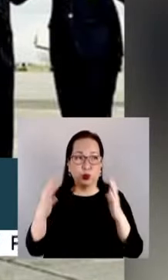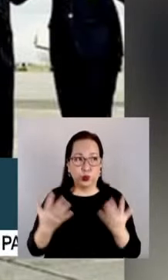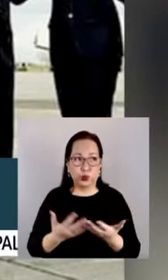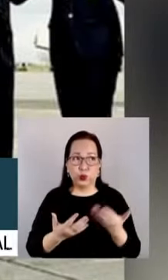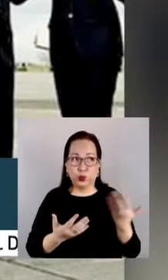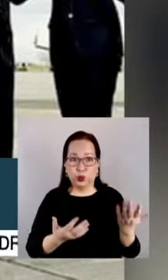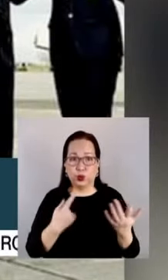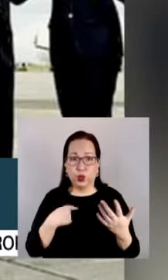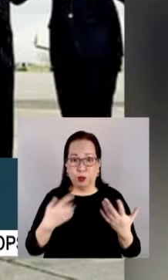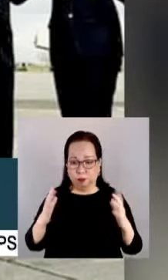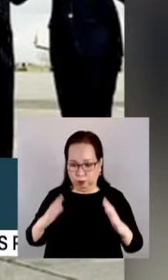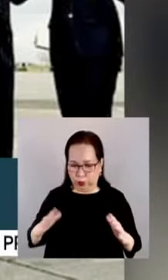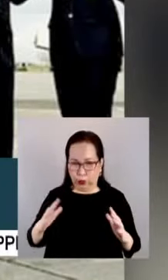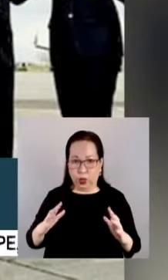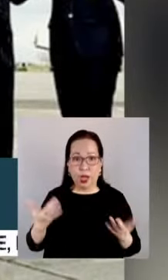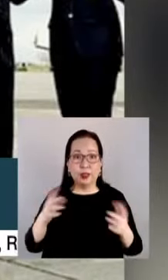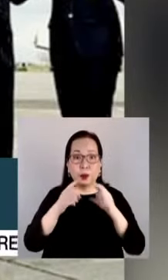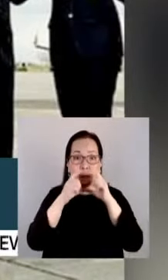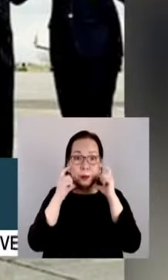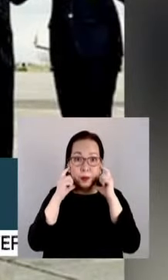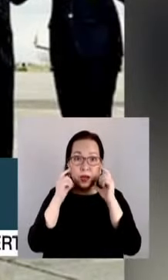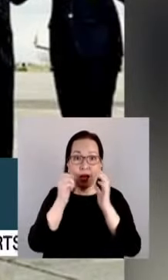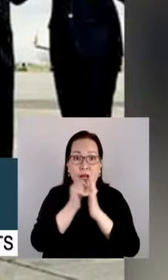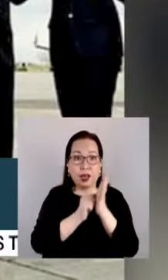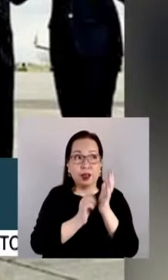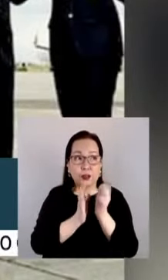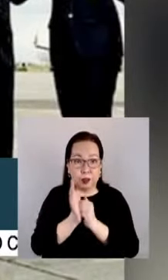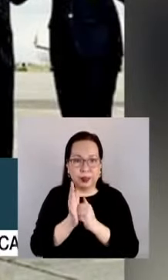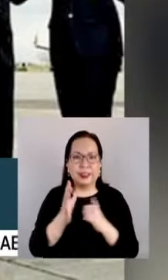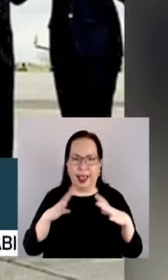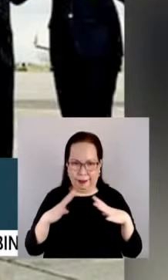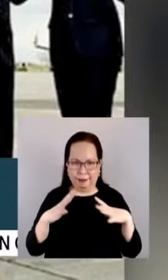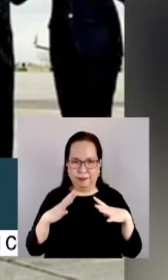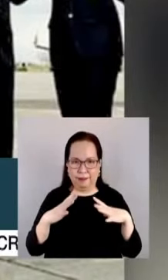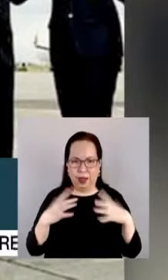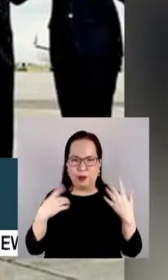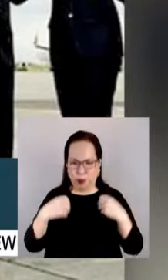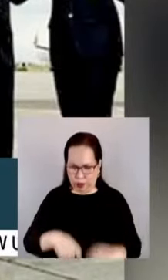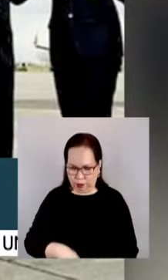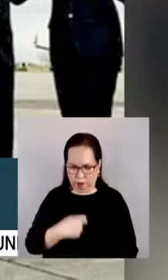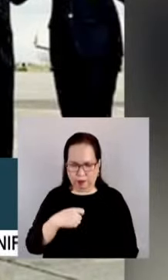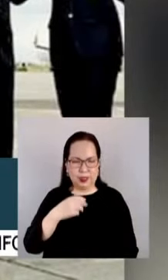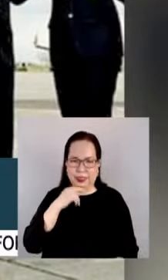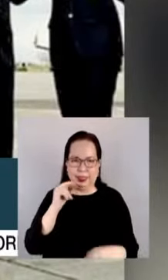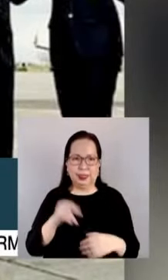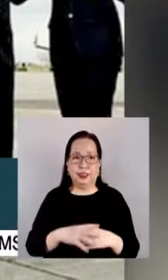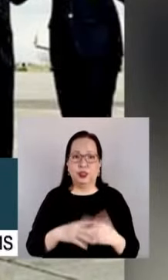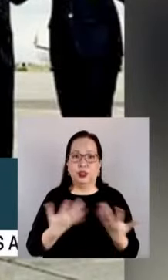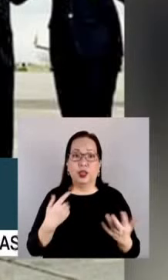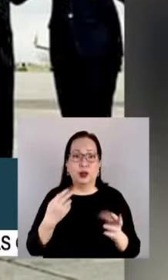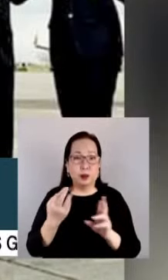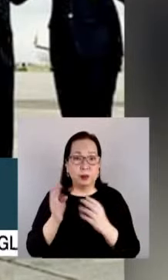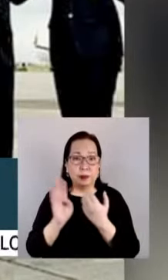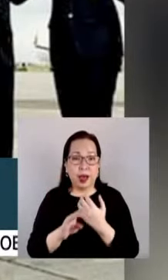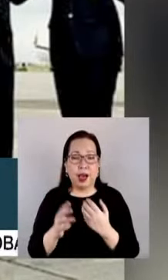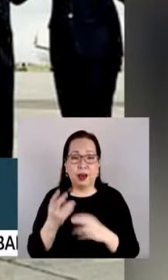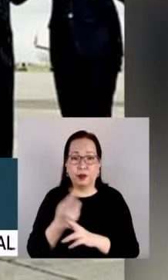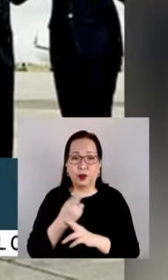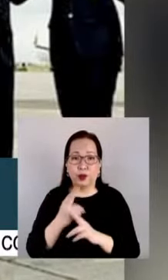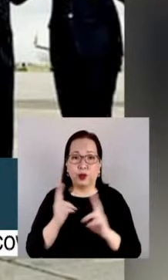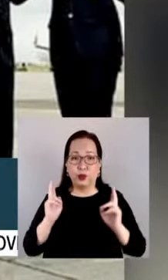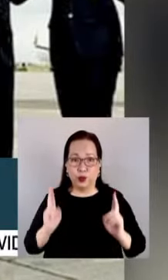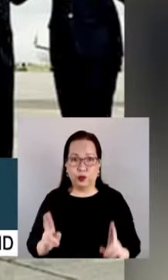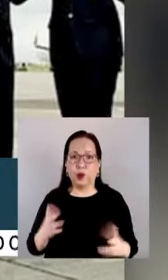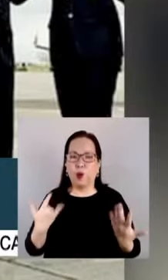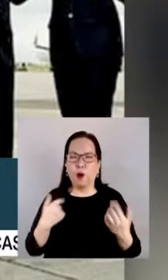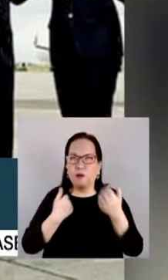the wearing of masks and gloves is still required. The decision to revert to the standard crew uniform is also based on the alert level and